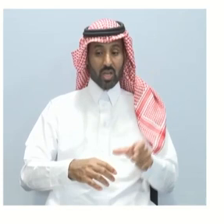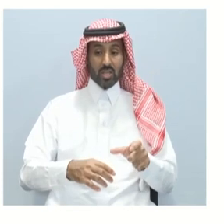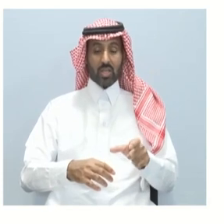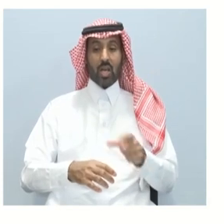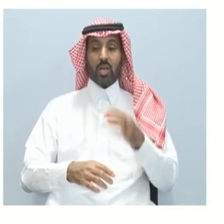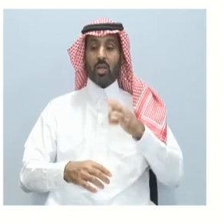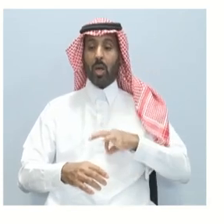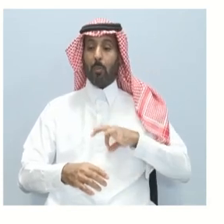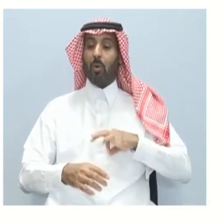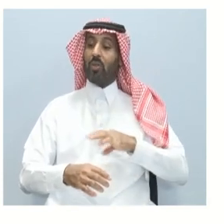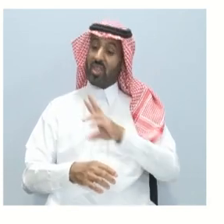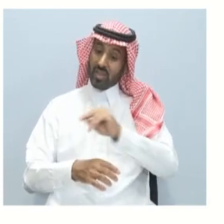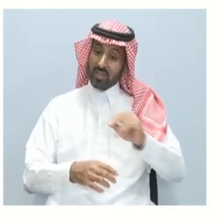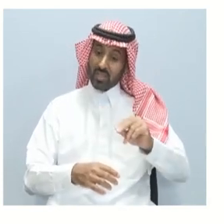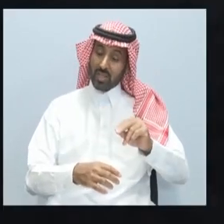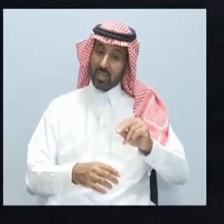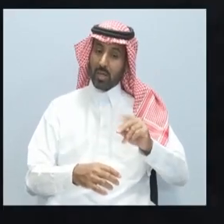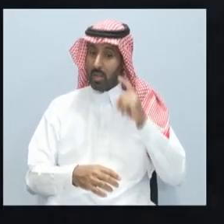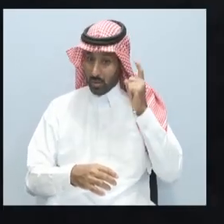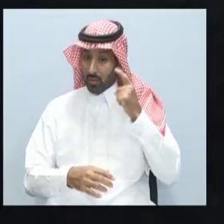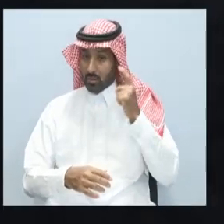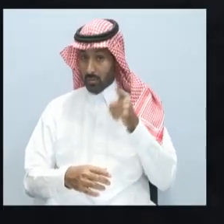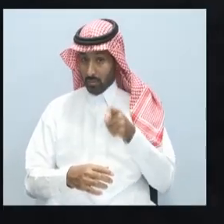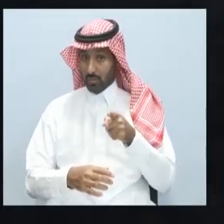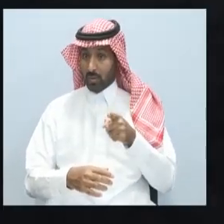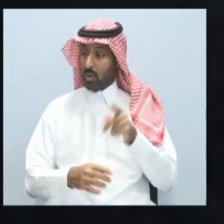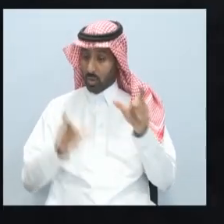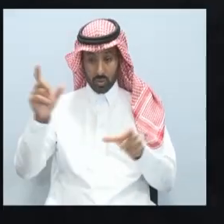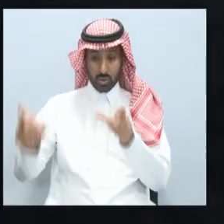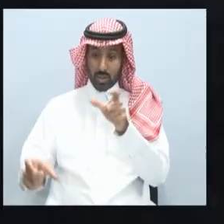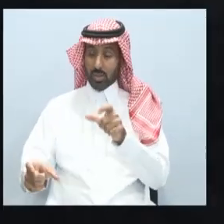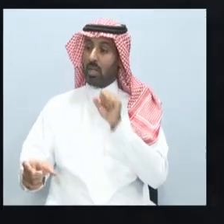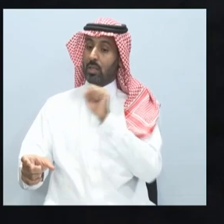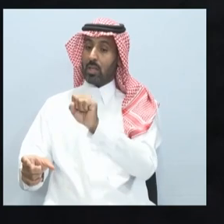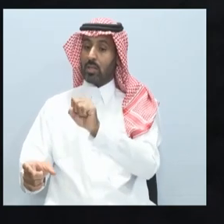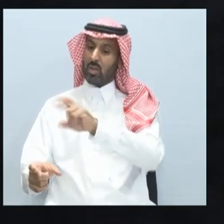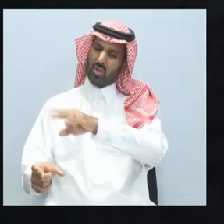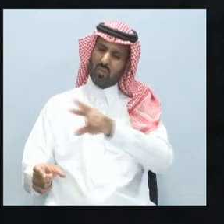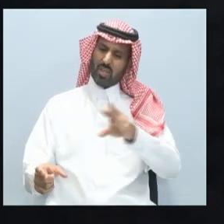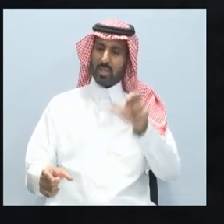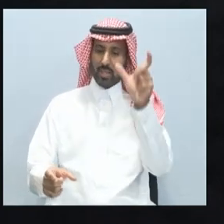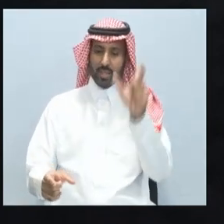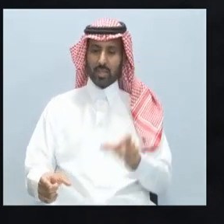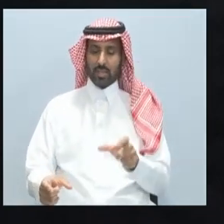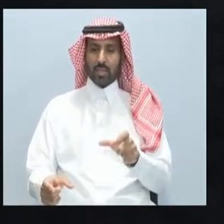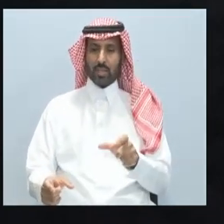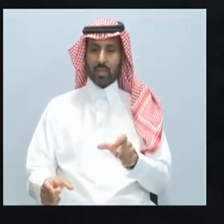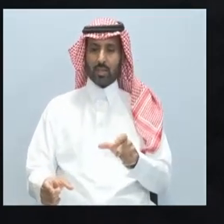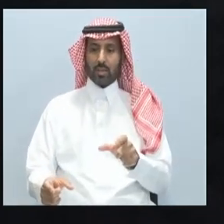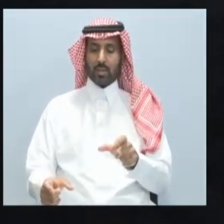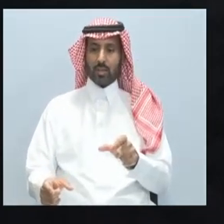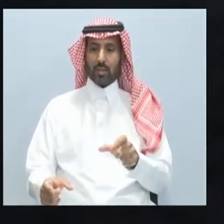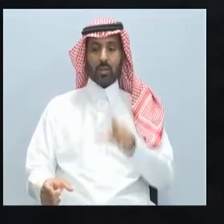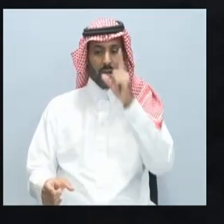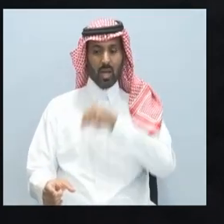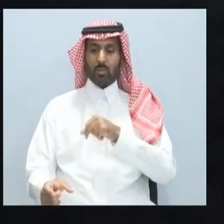with each other? Just think about it. Each person has different characteristics. Do you think as friends they